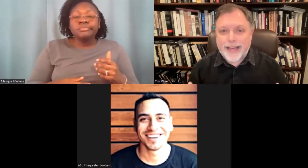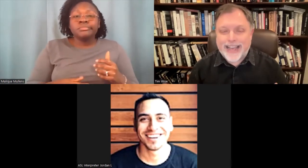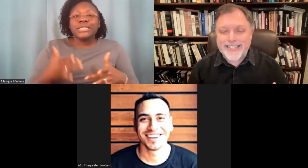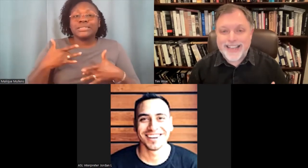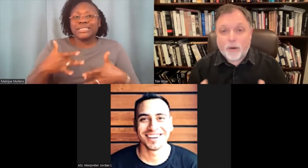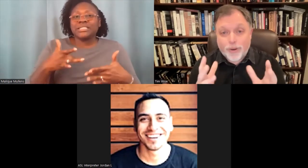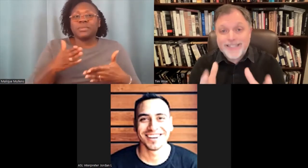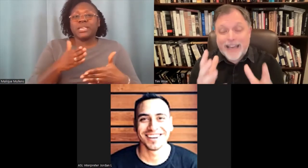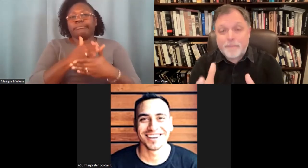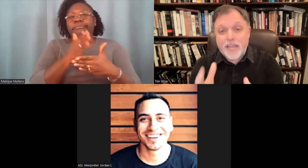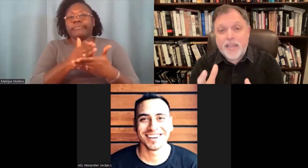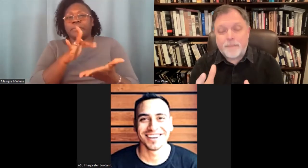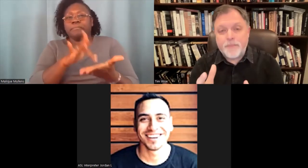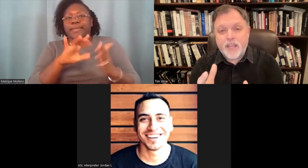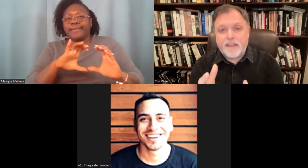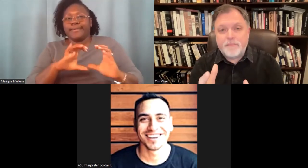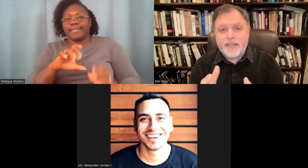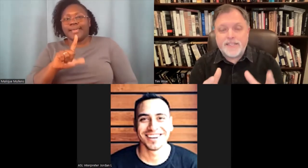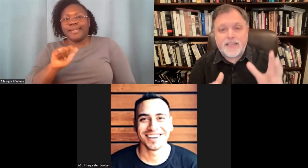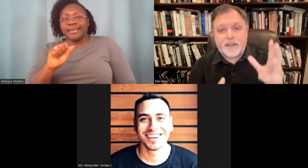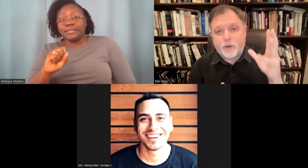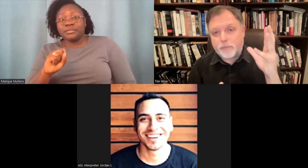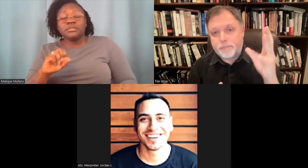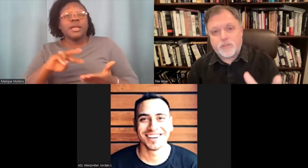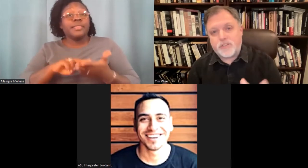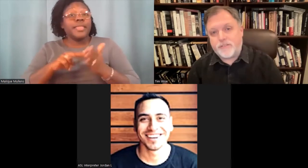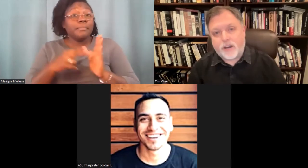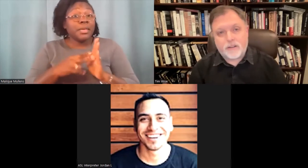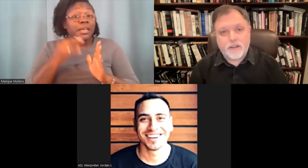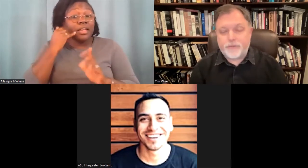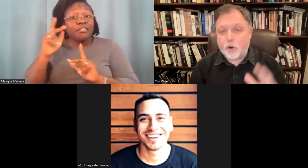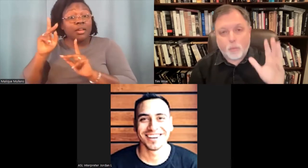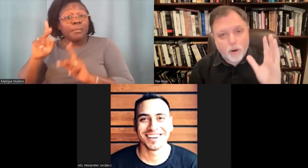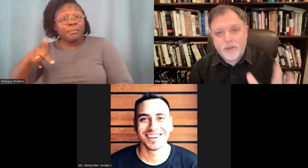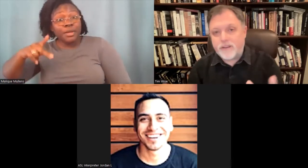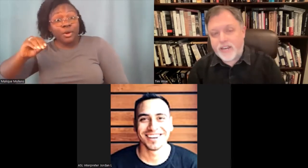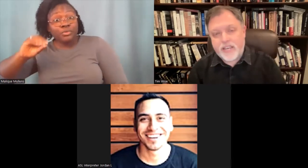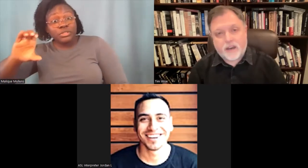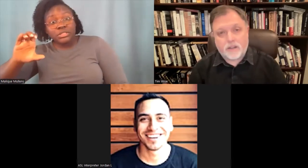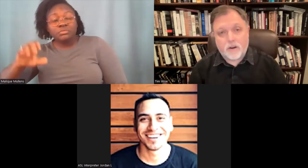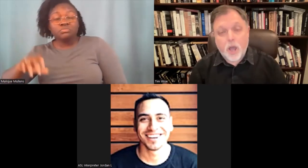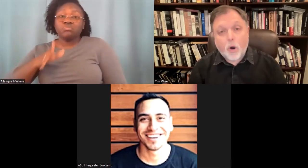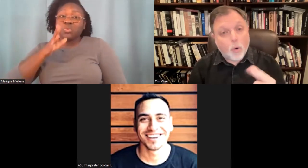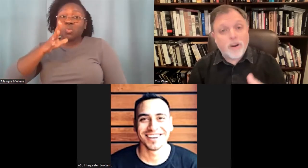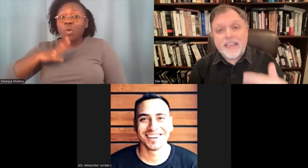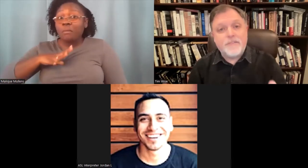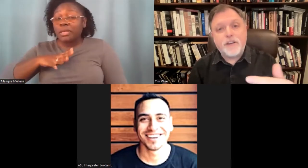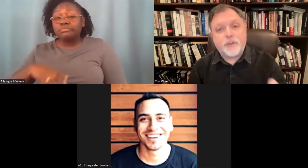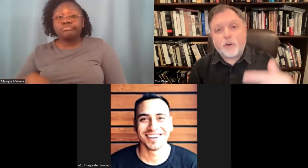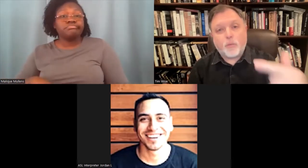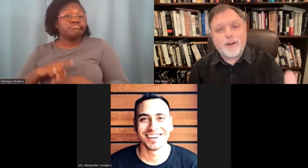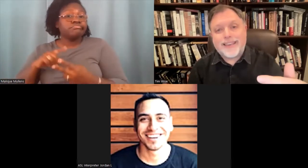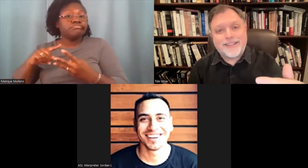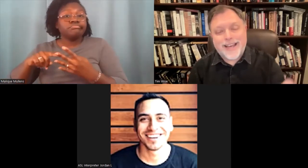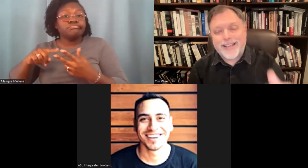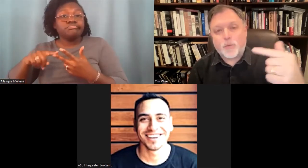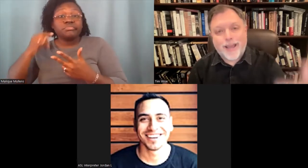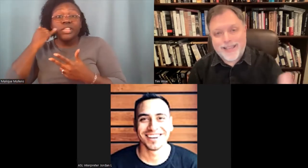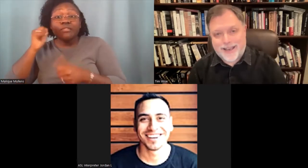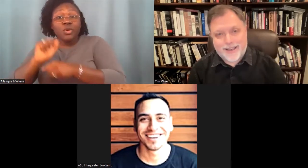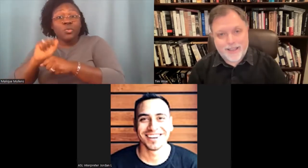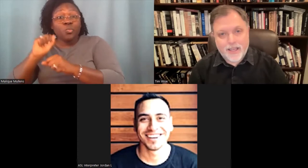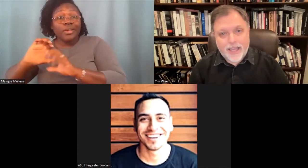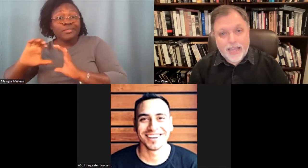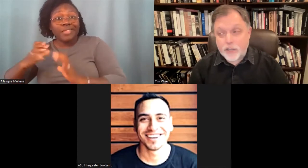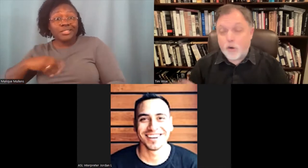middle class. What does that mean? It means that if you're a person of color, if you're a woman of any color, or even if you're a working class